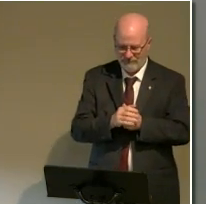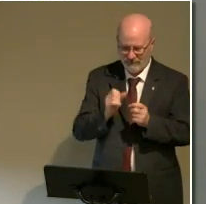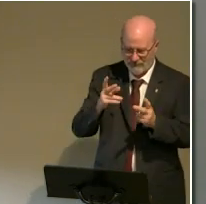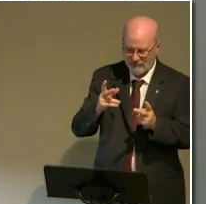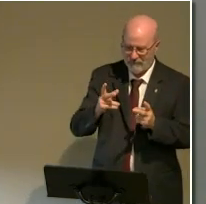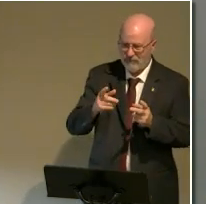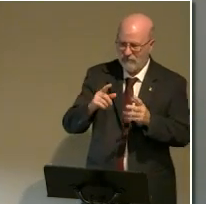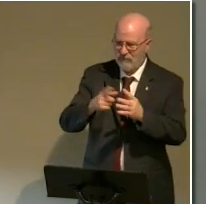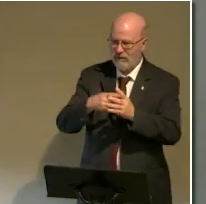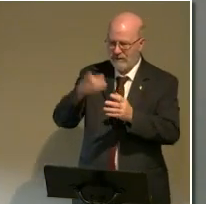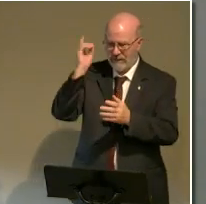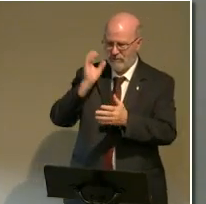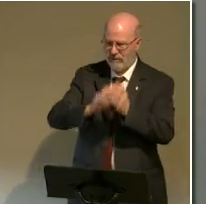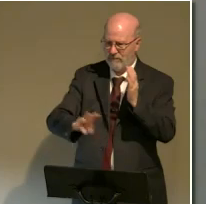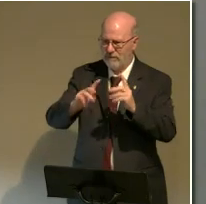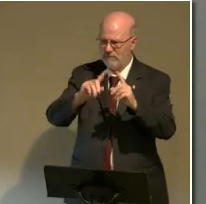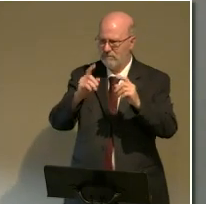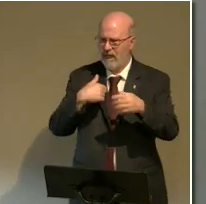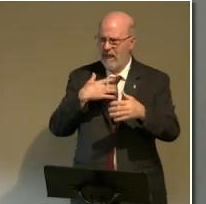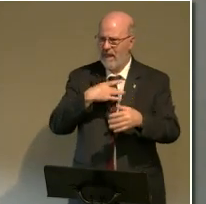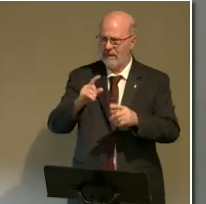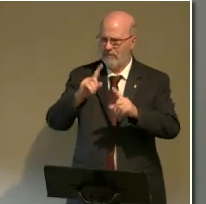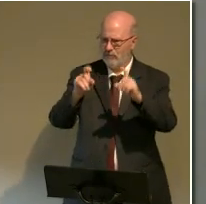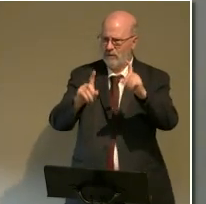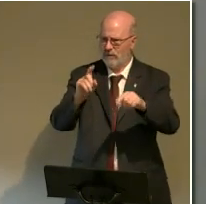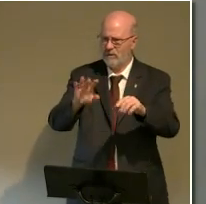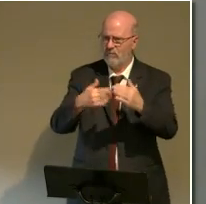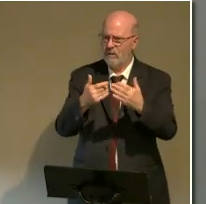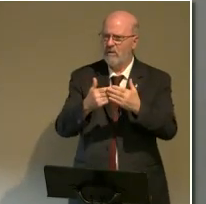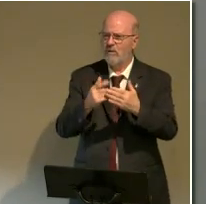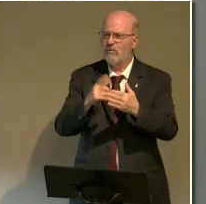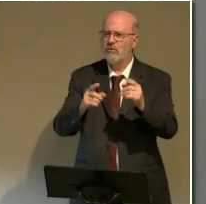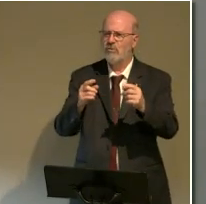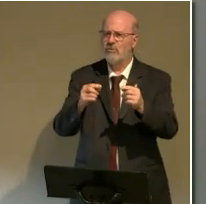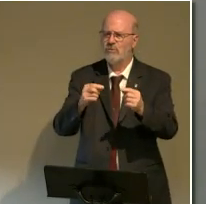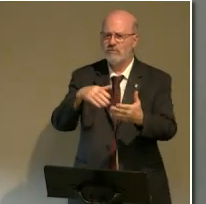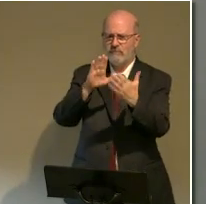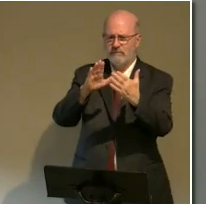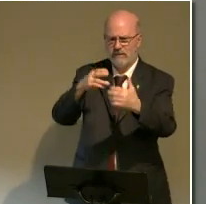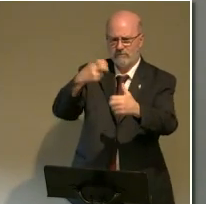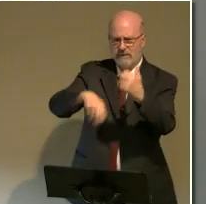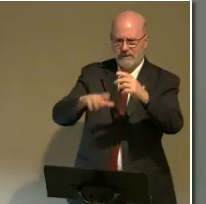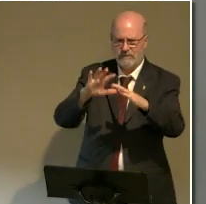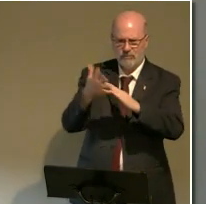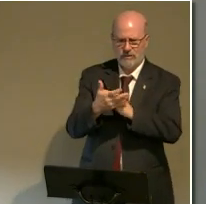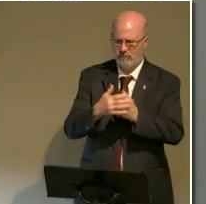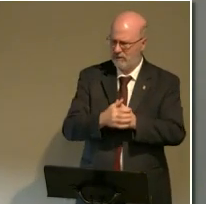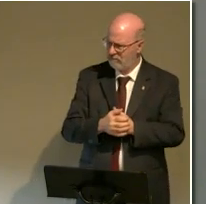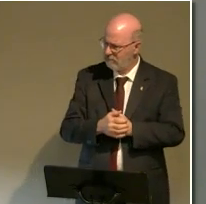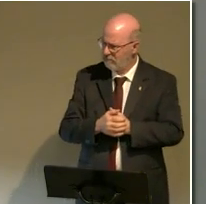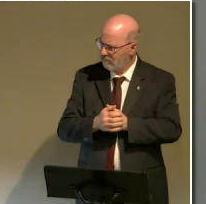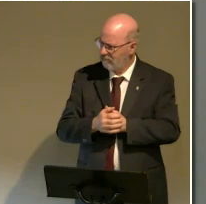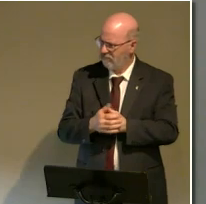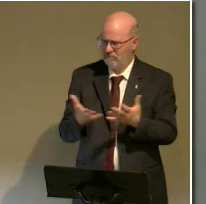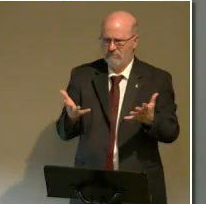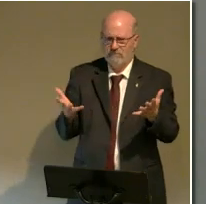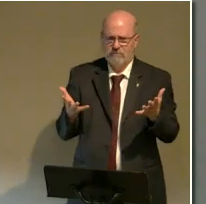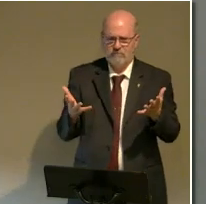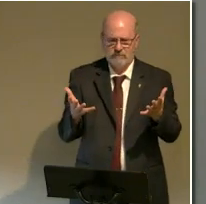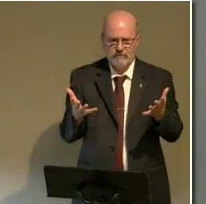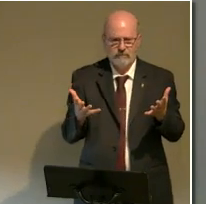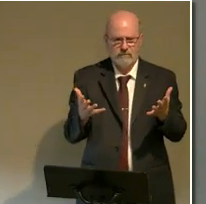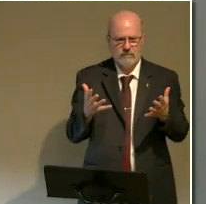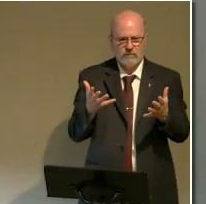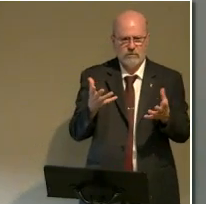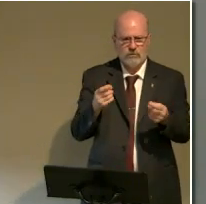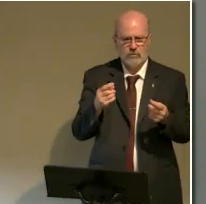Okay, I like starting with some questions. How well do we do when faced with difficult situations? Okay, so what